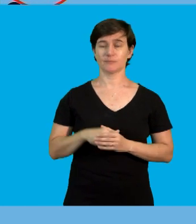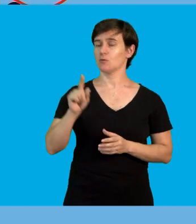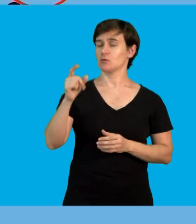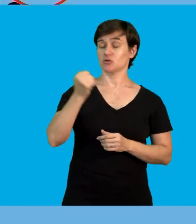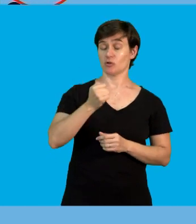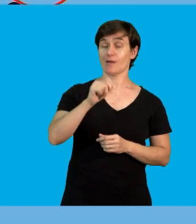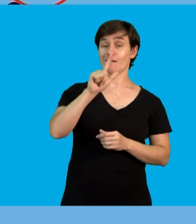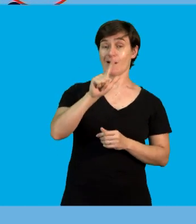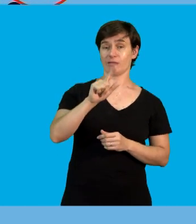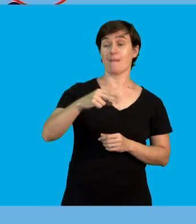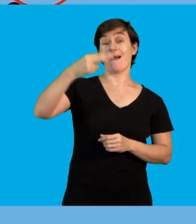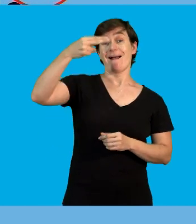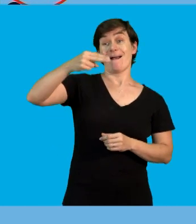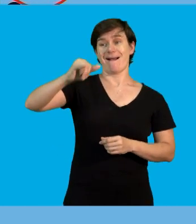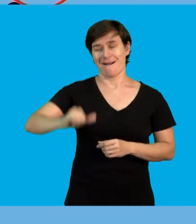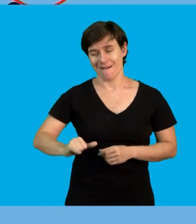lithium hydroxide.